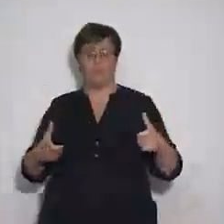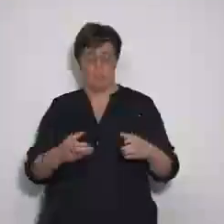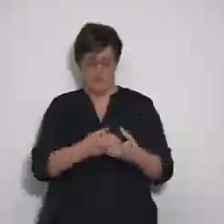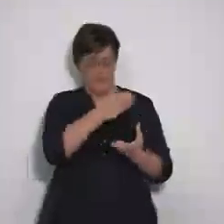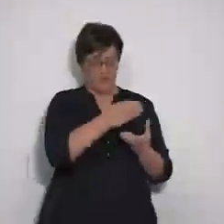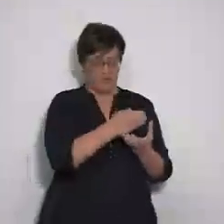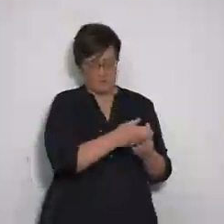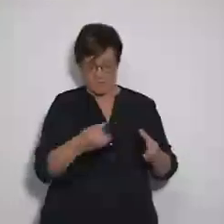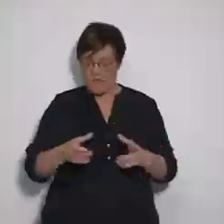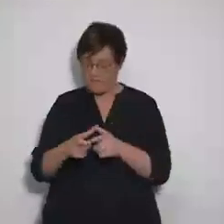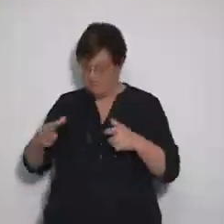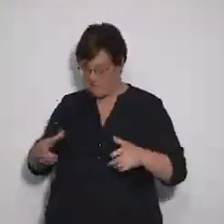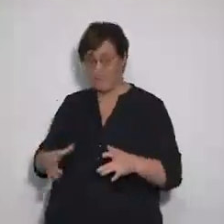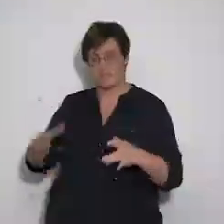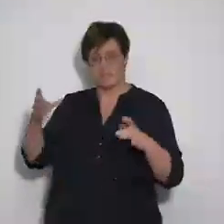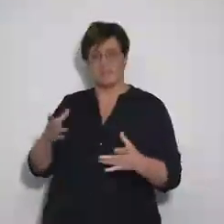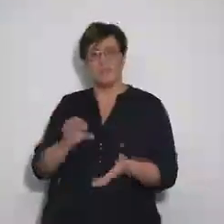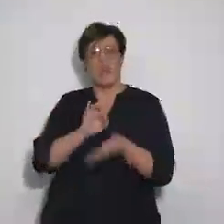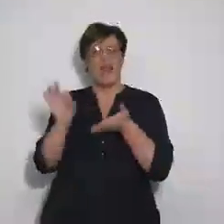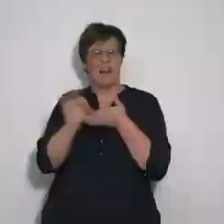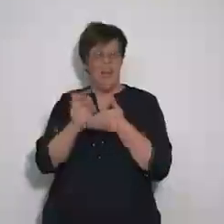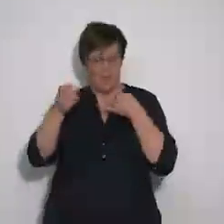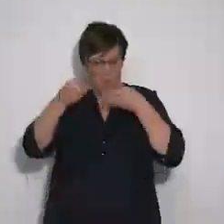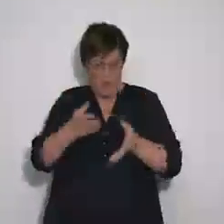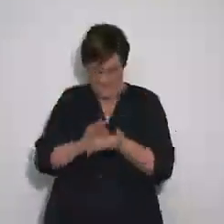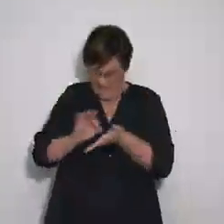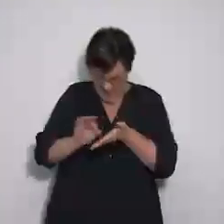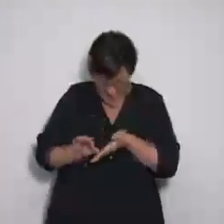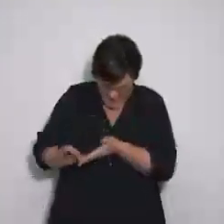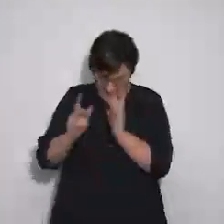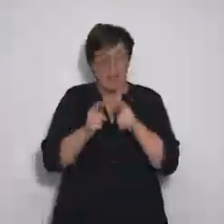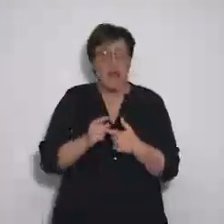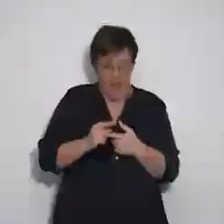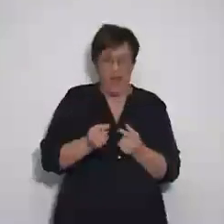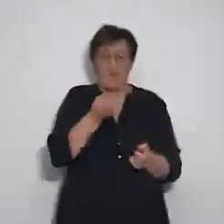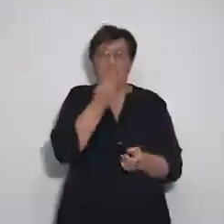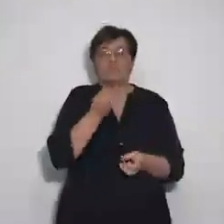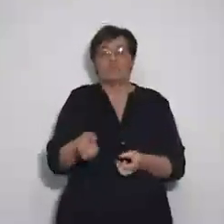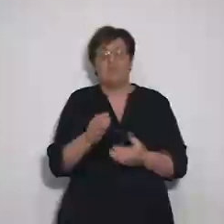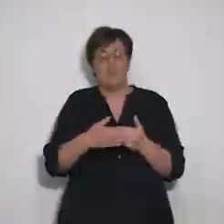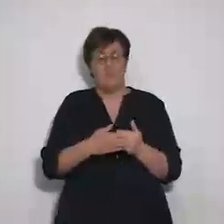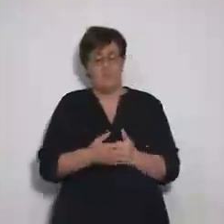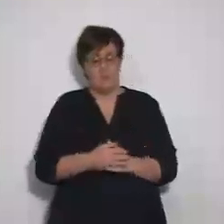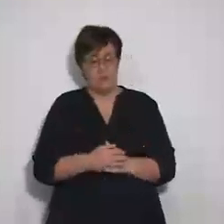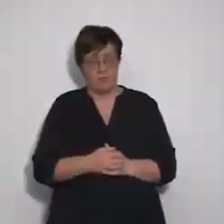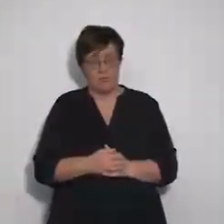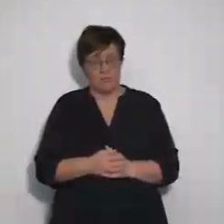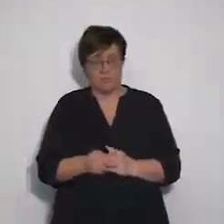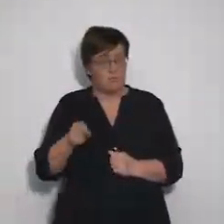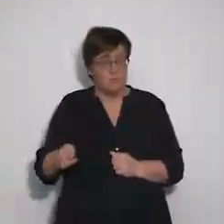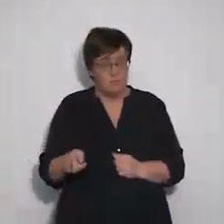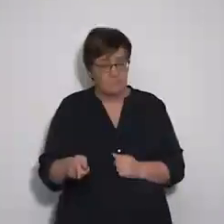bigger flask and we gave it more food and we cleaned out its waste products, for example? What would